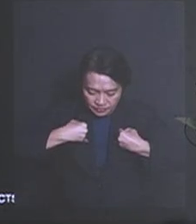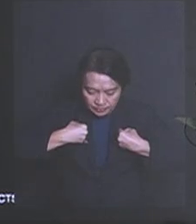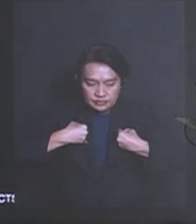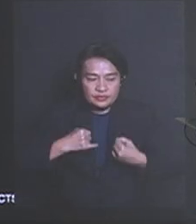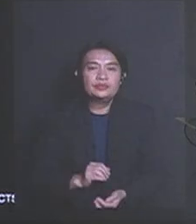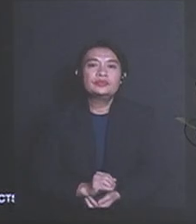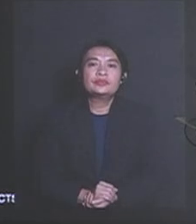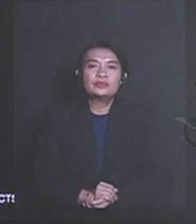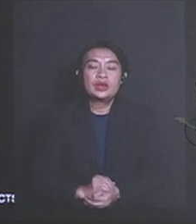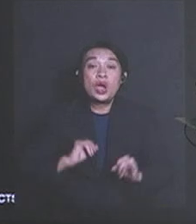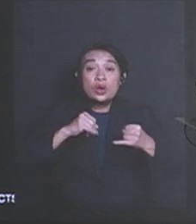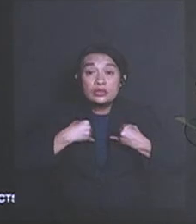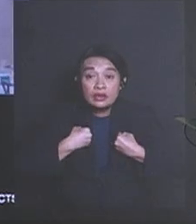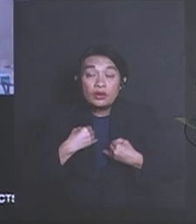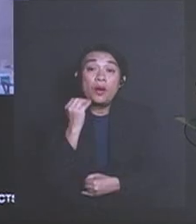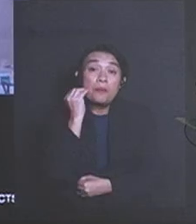entrance color.